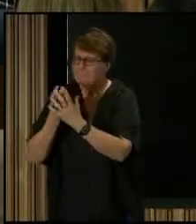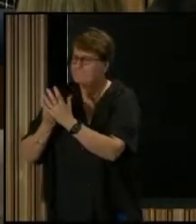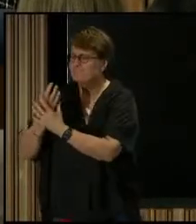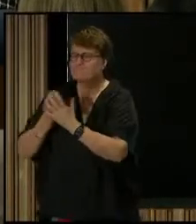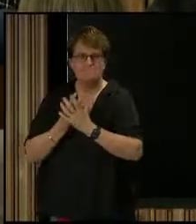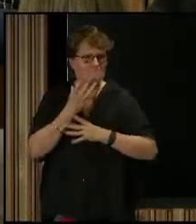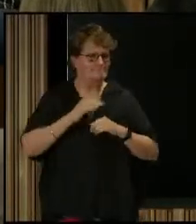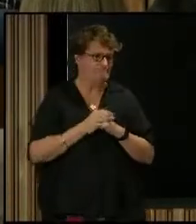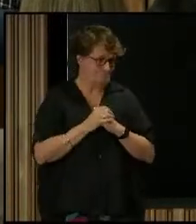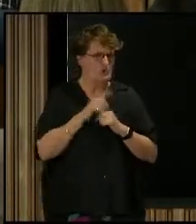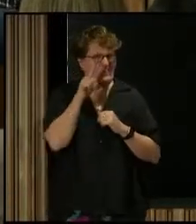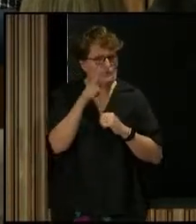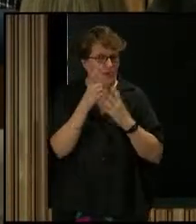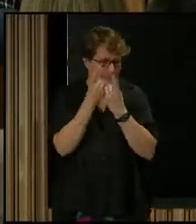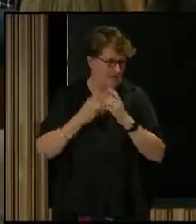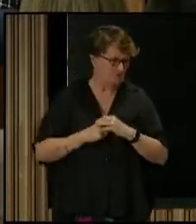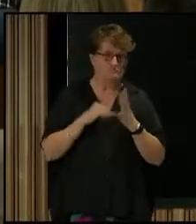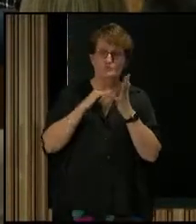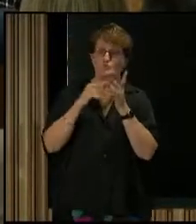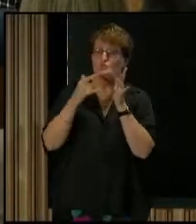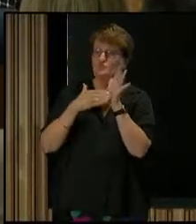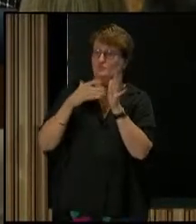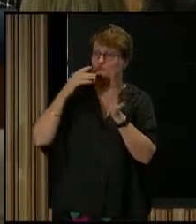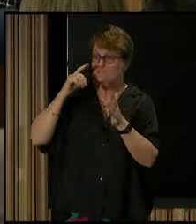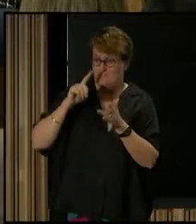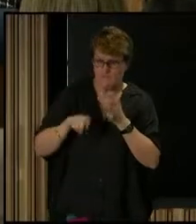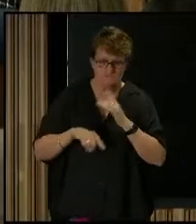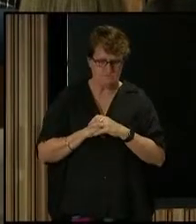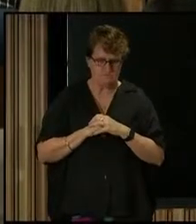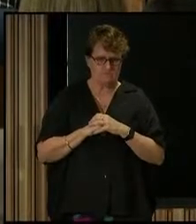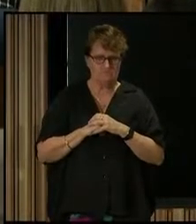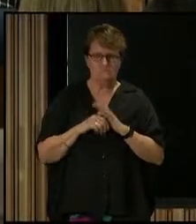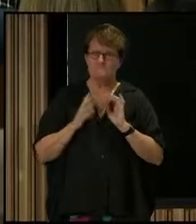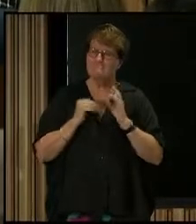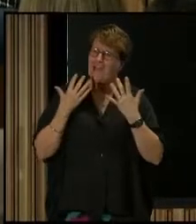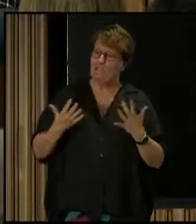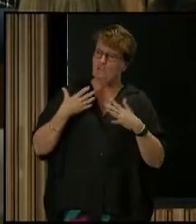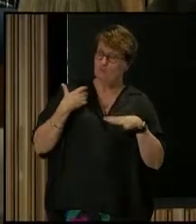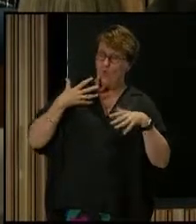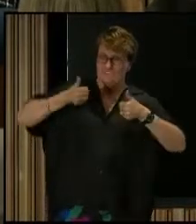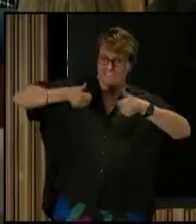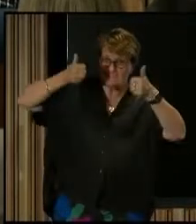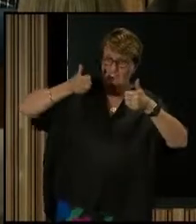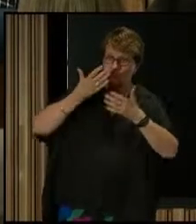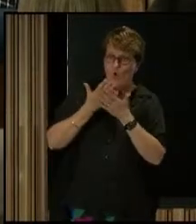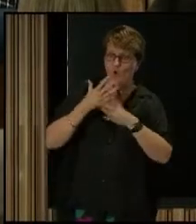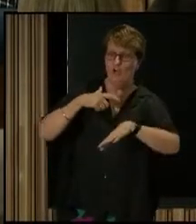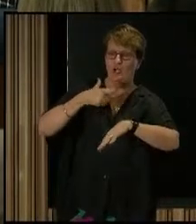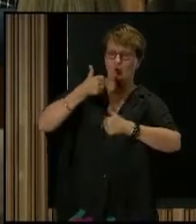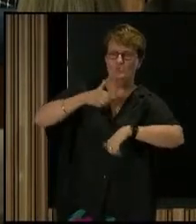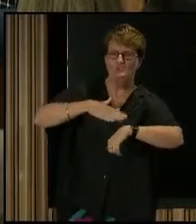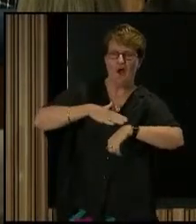that. How much of your success do you think is based on timing? I think that's such a good question. I